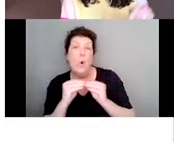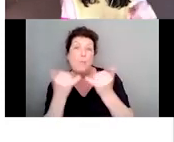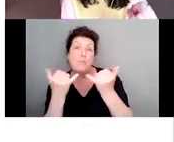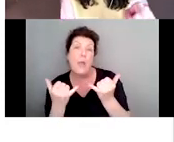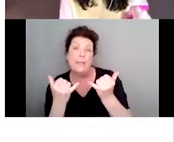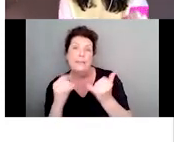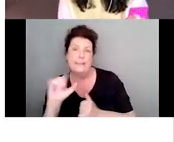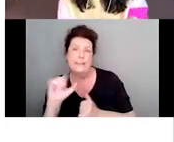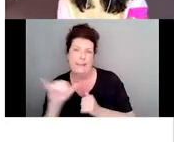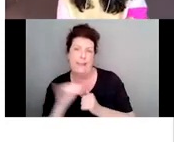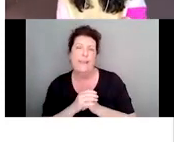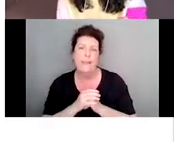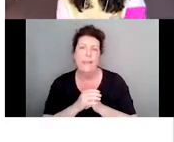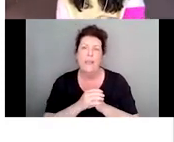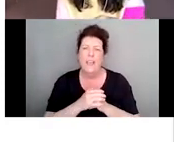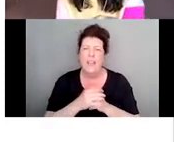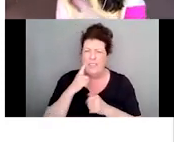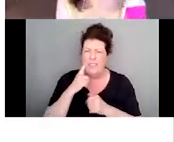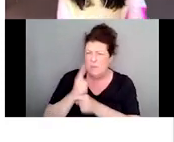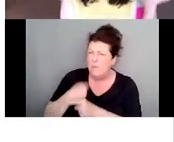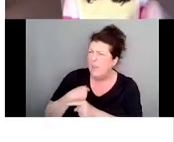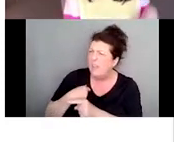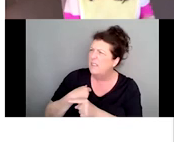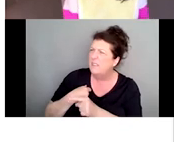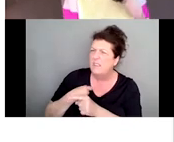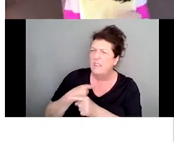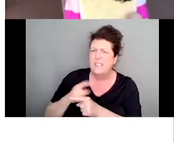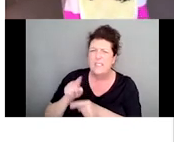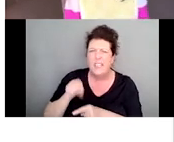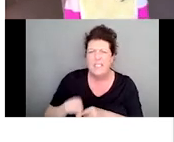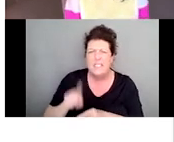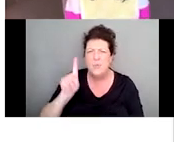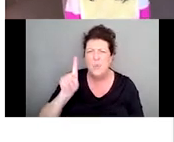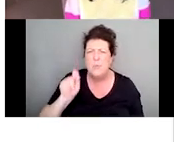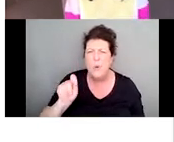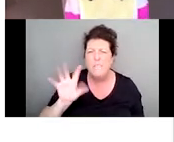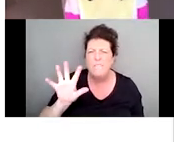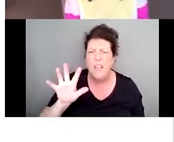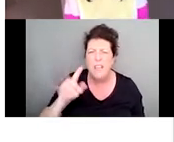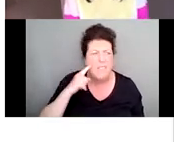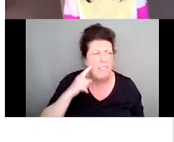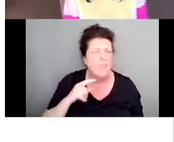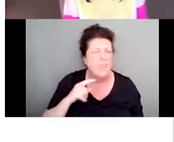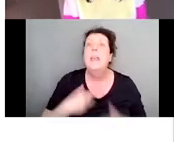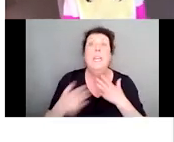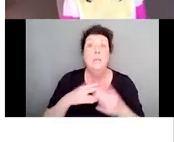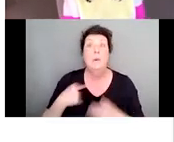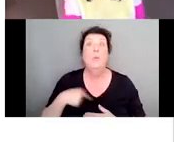this is, this is like 1.5. And then it was like, I don't remember. Anyway, we were really specific about it.